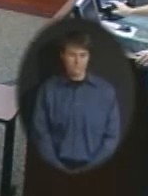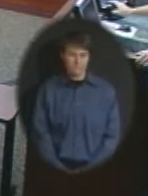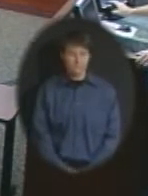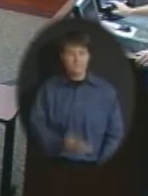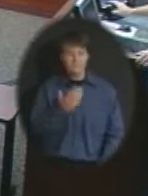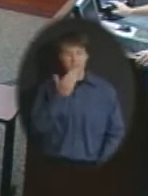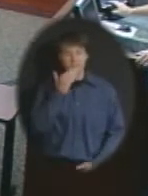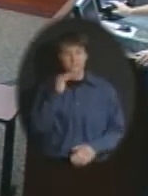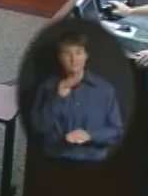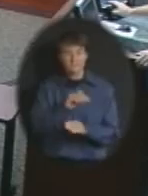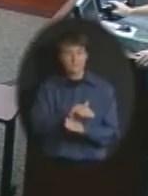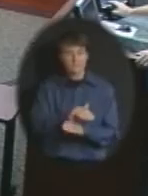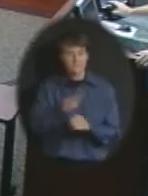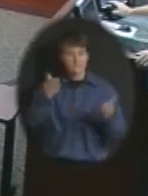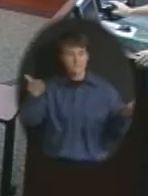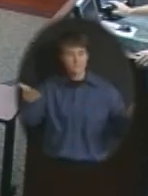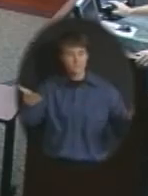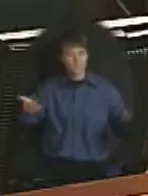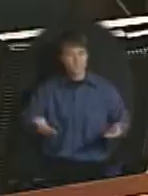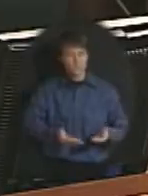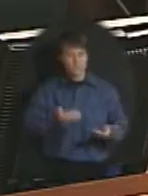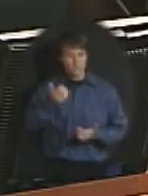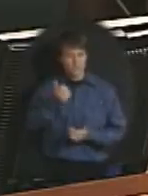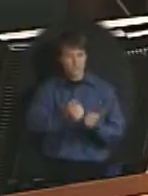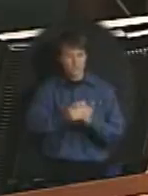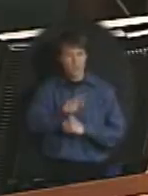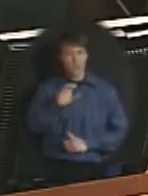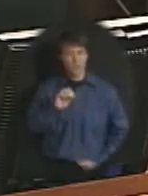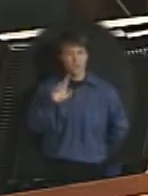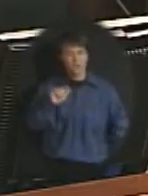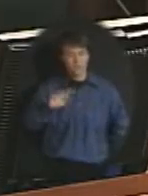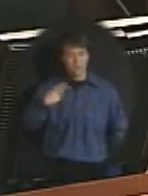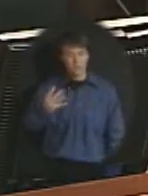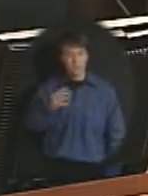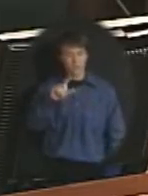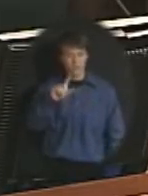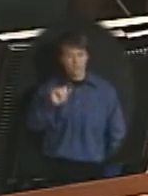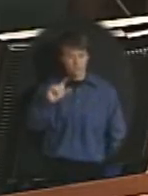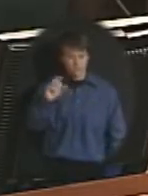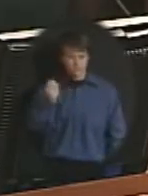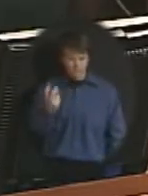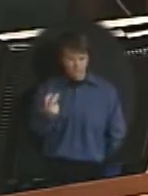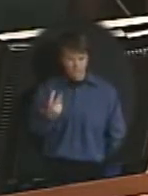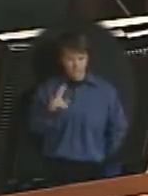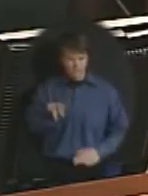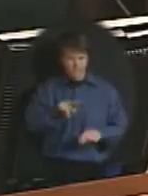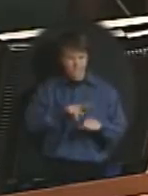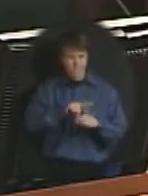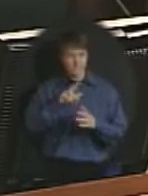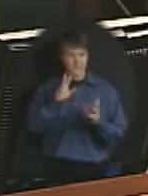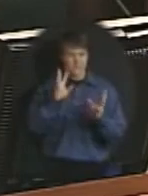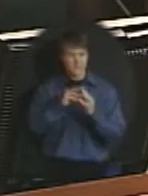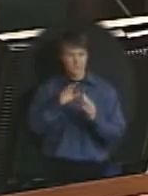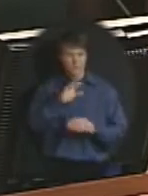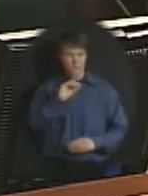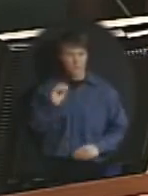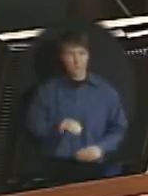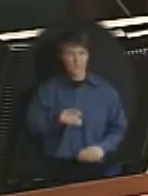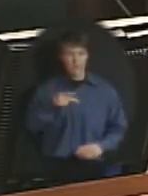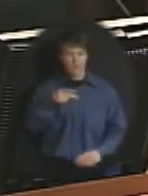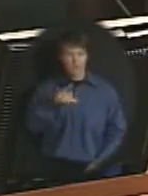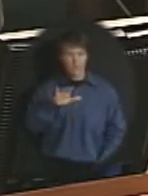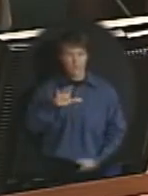Good evening. I want to welcome everyone to the October 4th, 2012 regular meeting of the Olathe Public Schools Board of